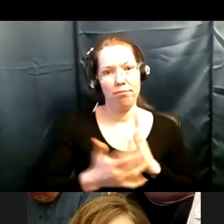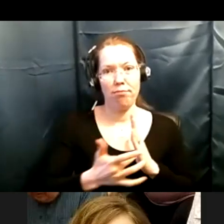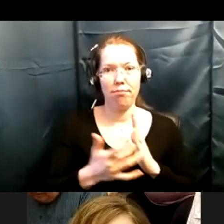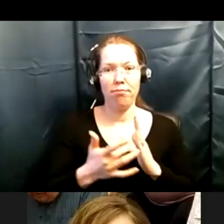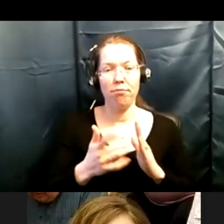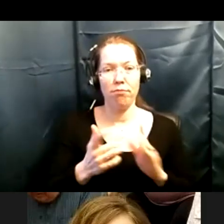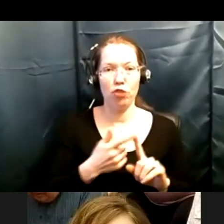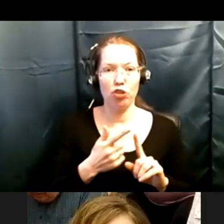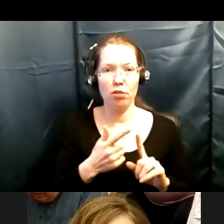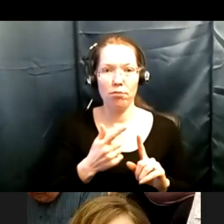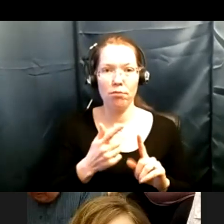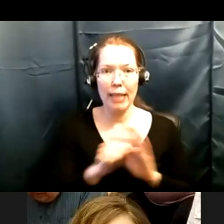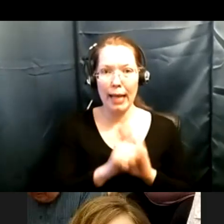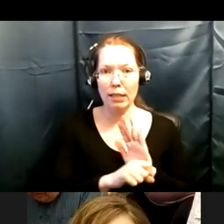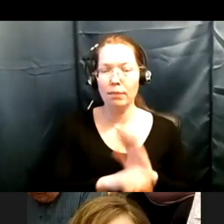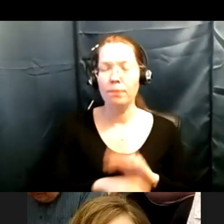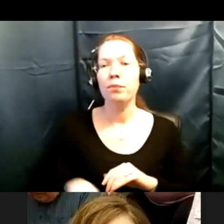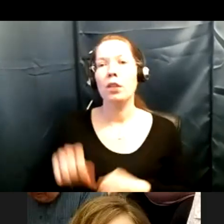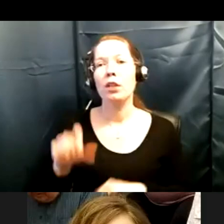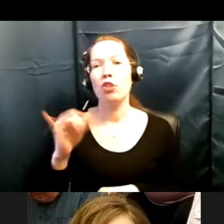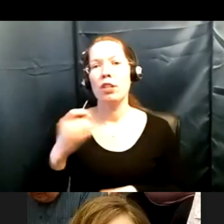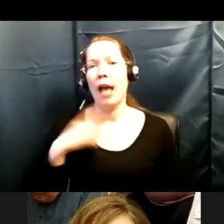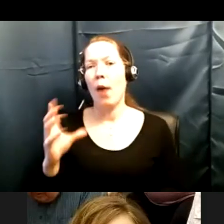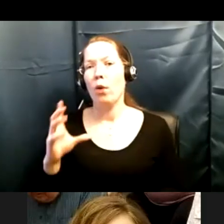question. I